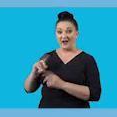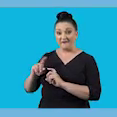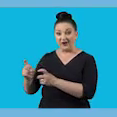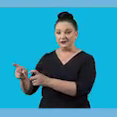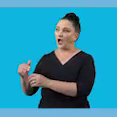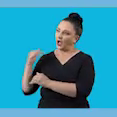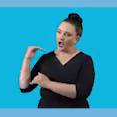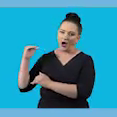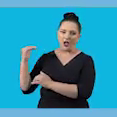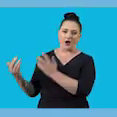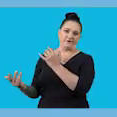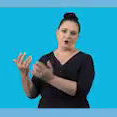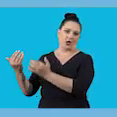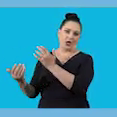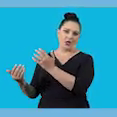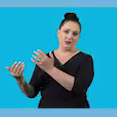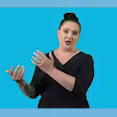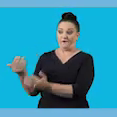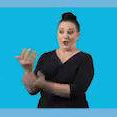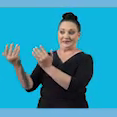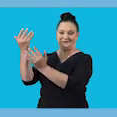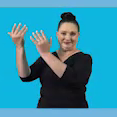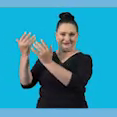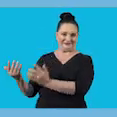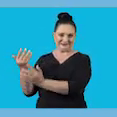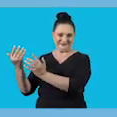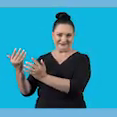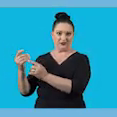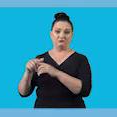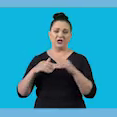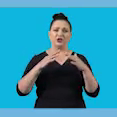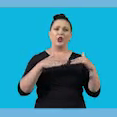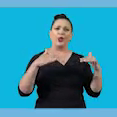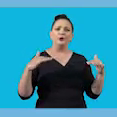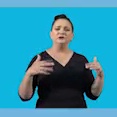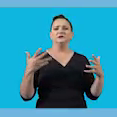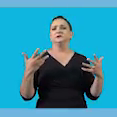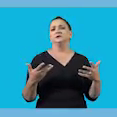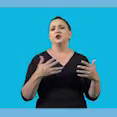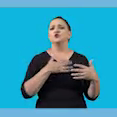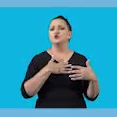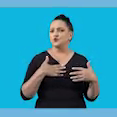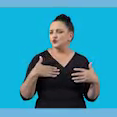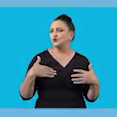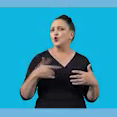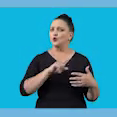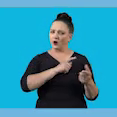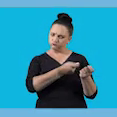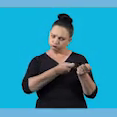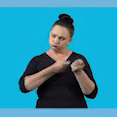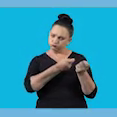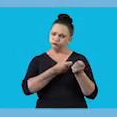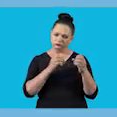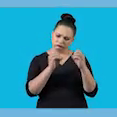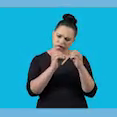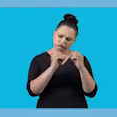particles is very high, which then means now the particles in a liquid, they travel more slowly because of the force of attraction and